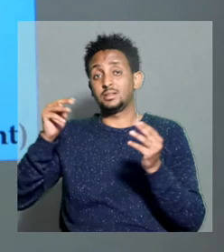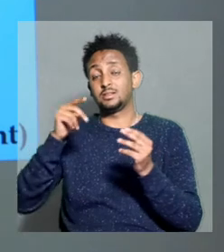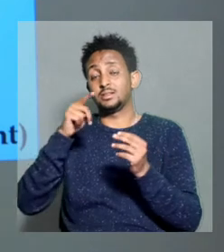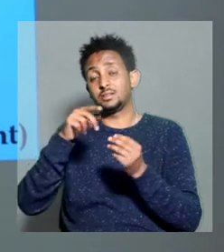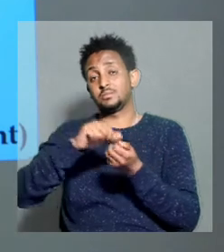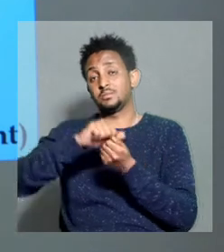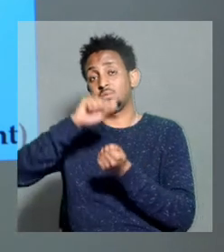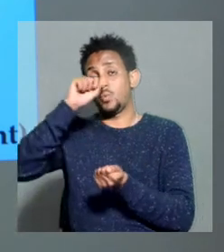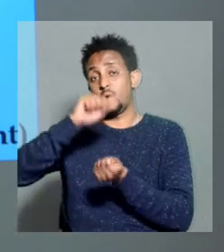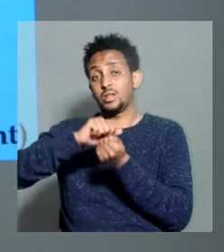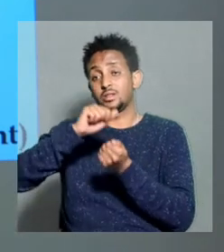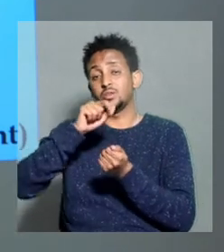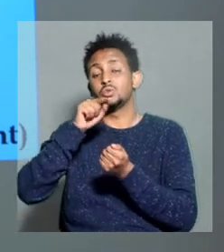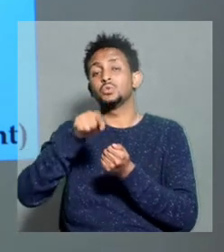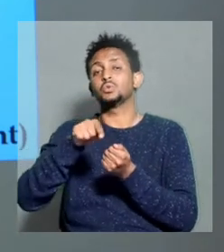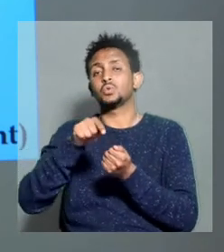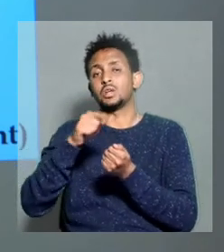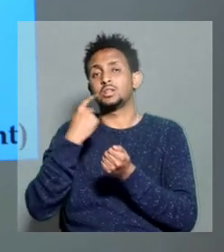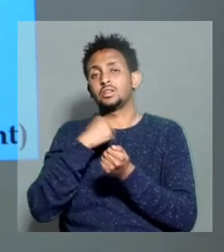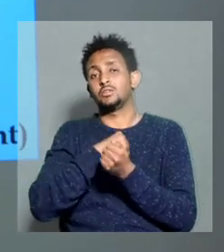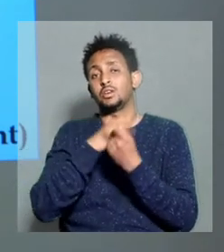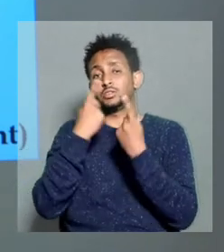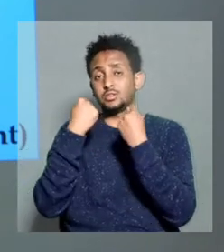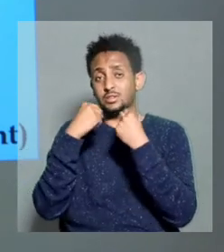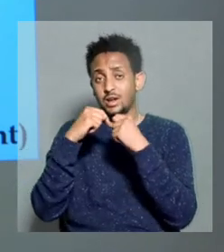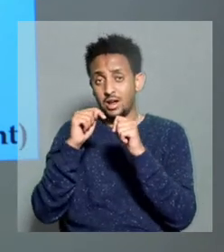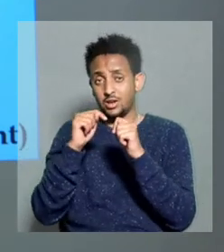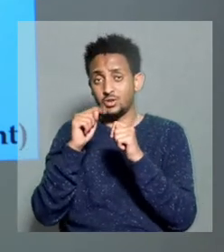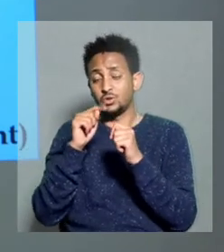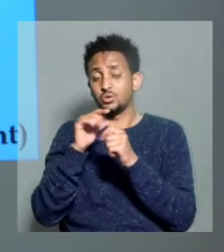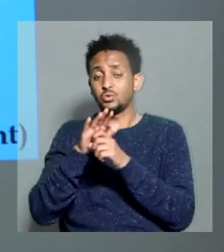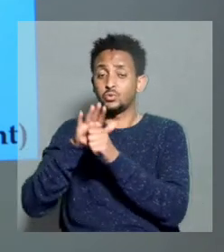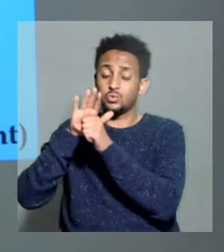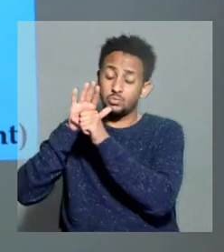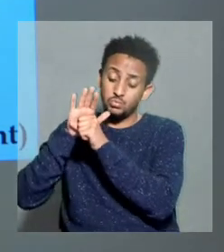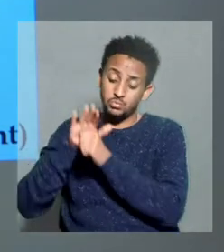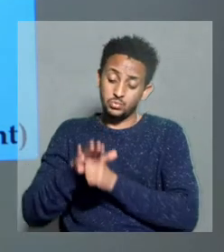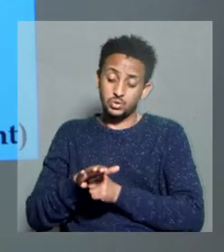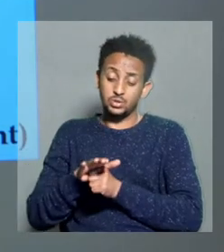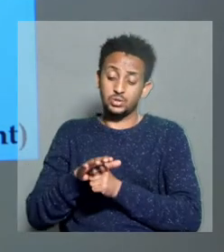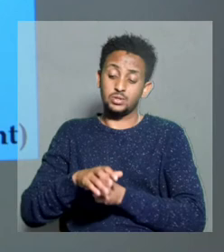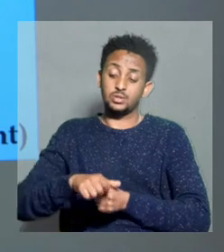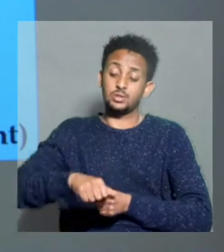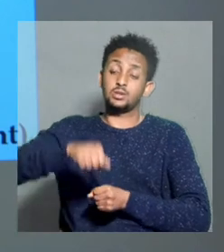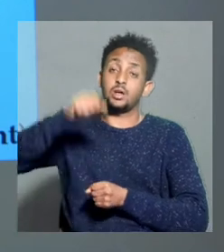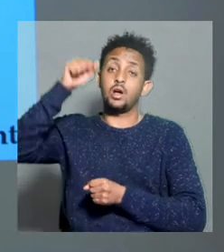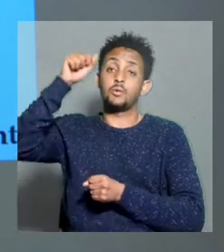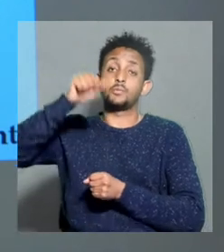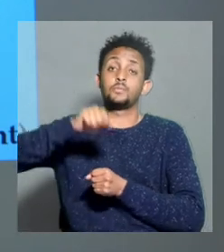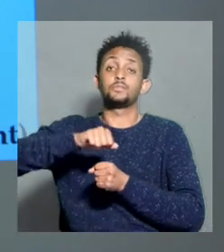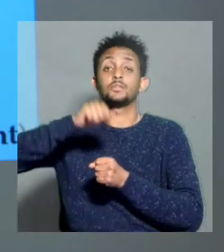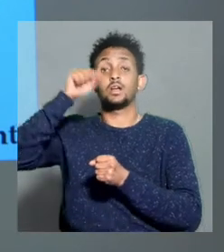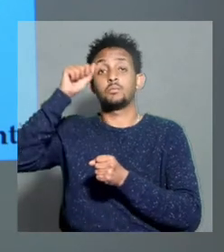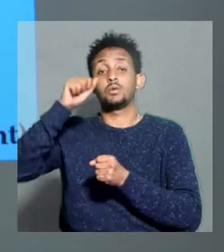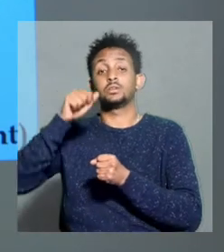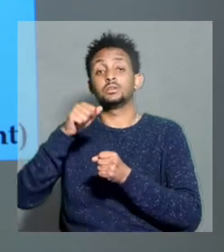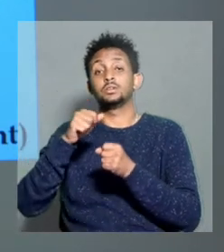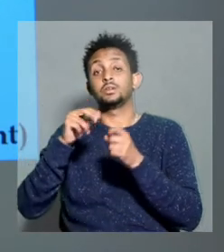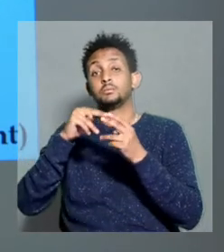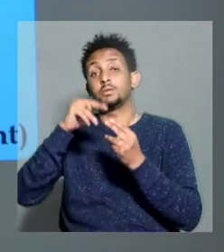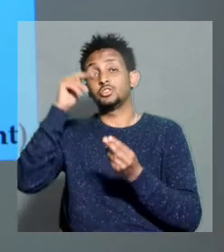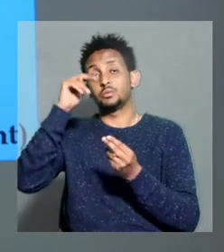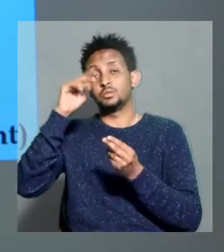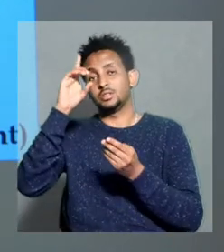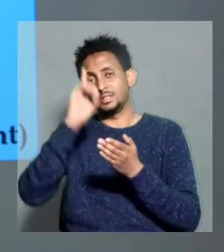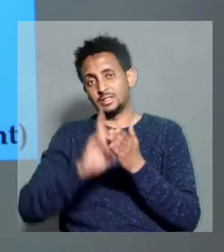or spring weights, so that if you are trying to push the object upward, if you are trying to lift the object upward, the measurement